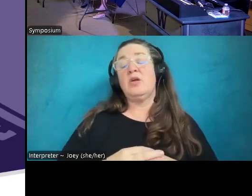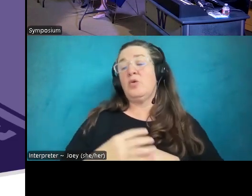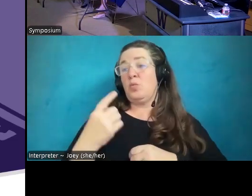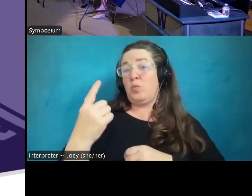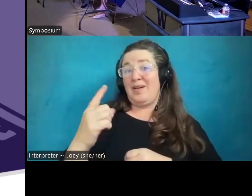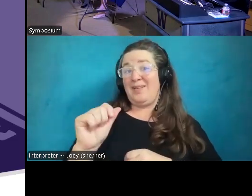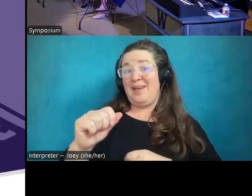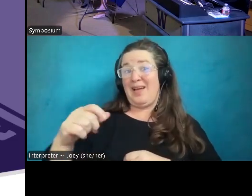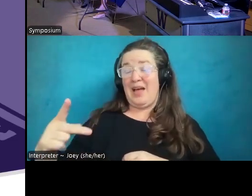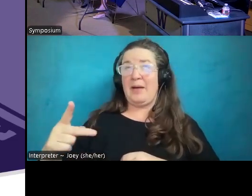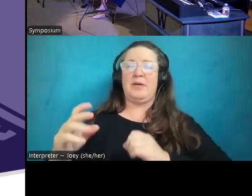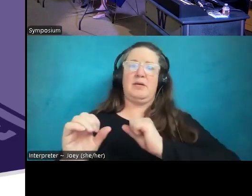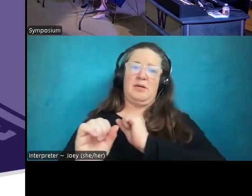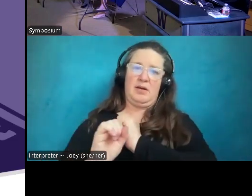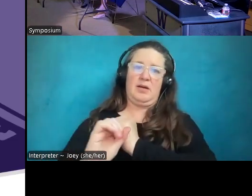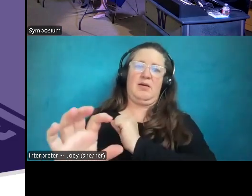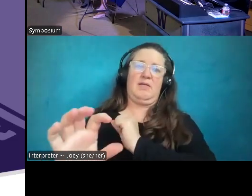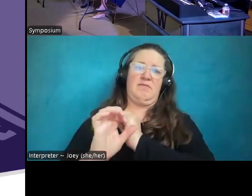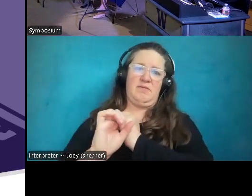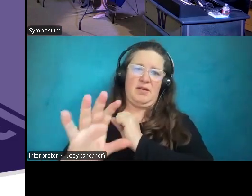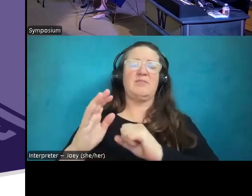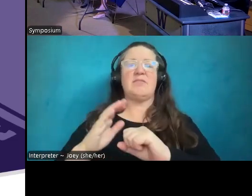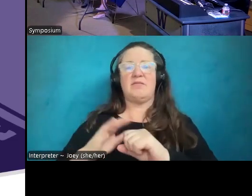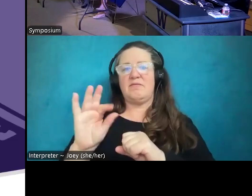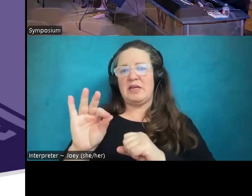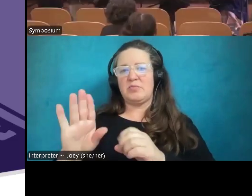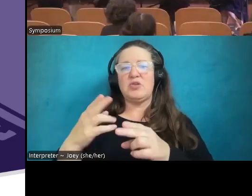I have no idea if it is legitimate.